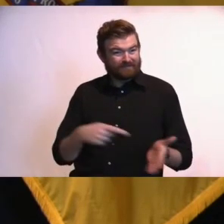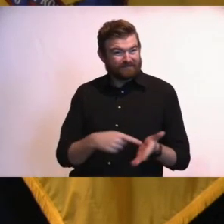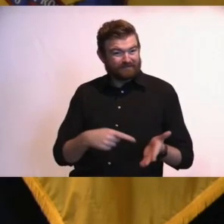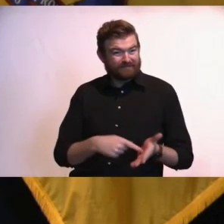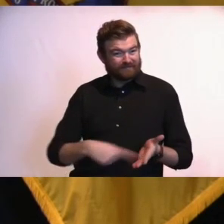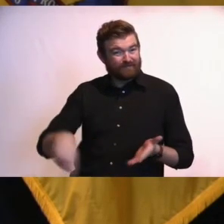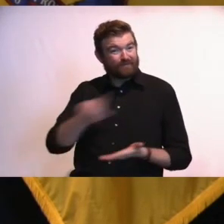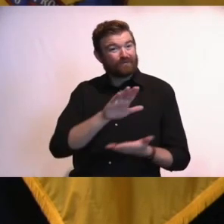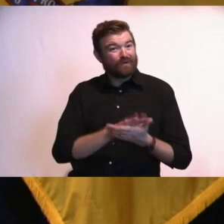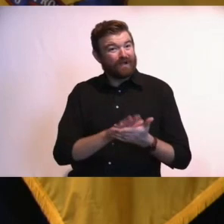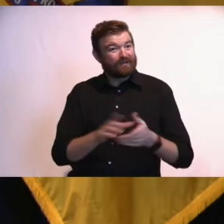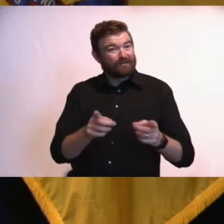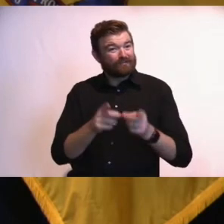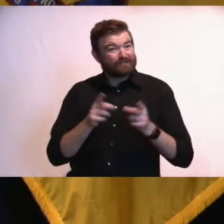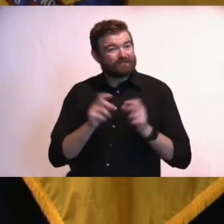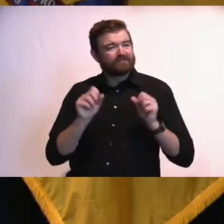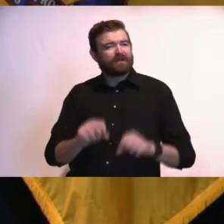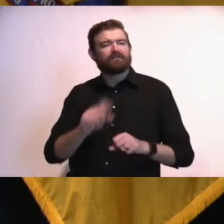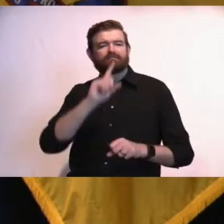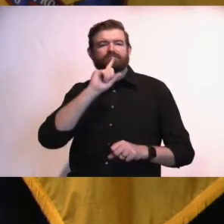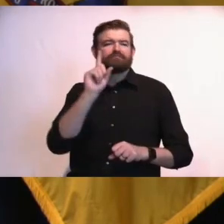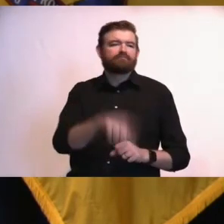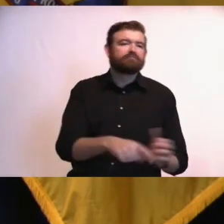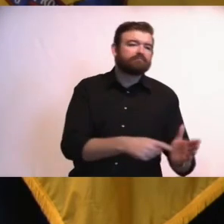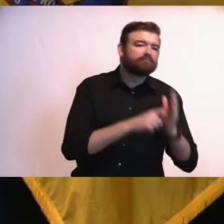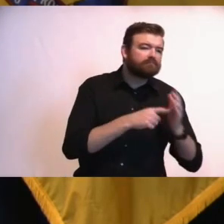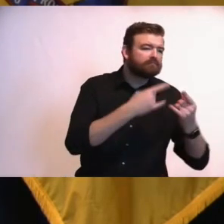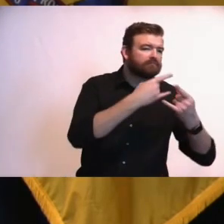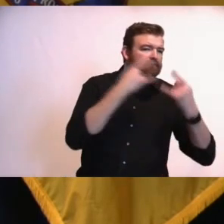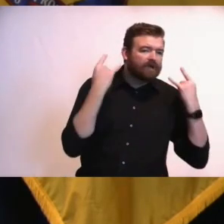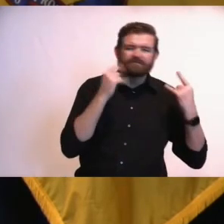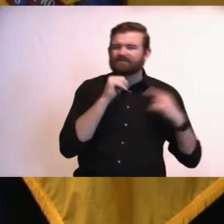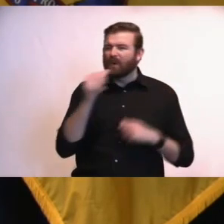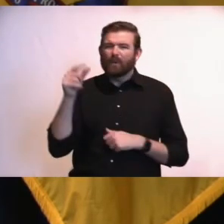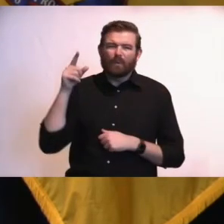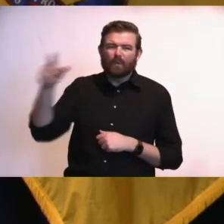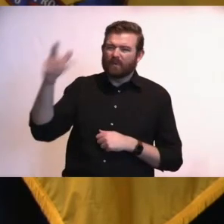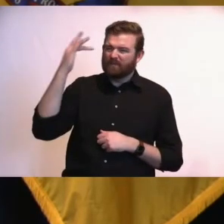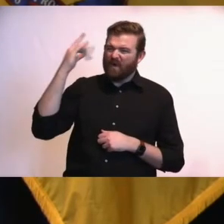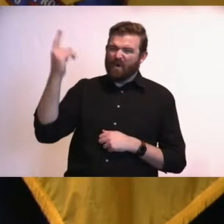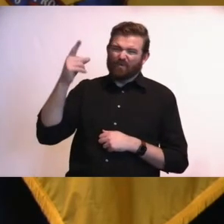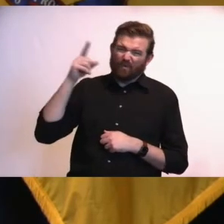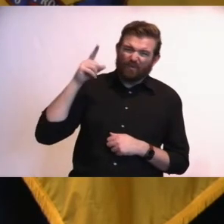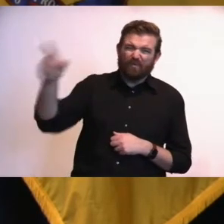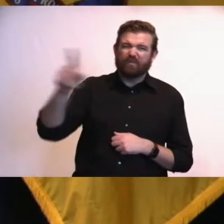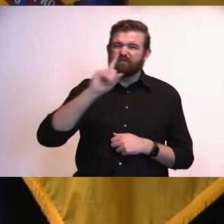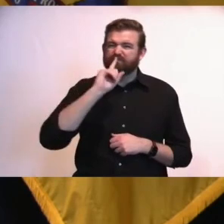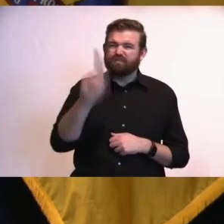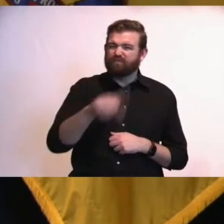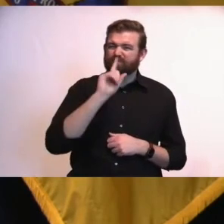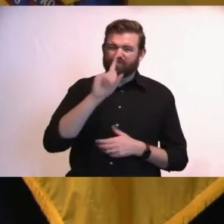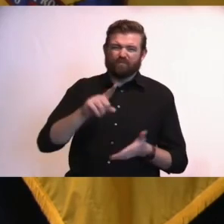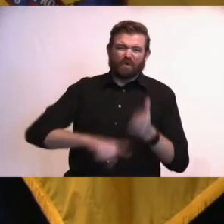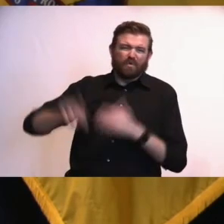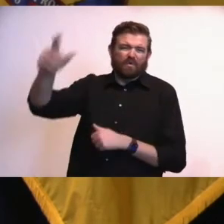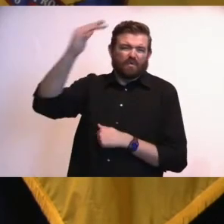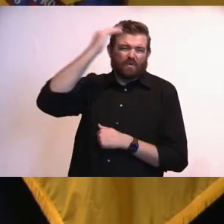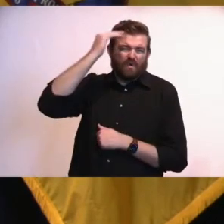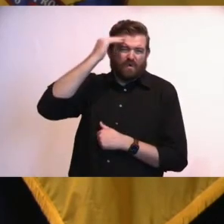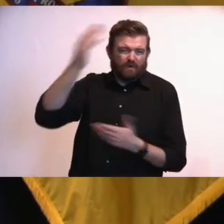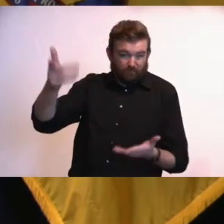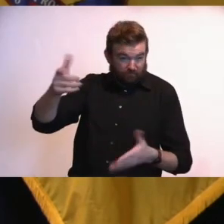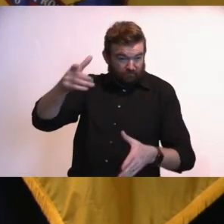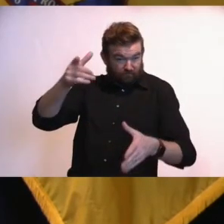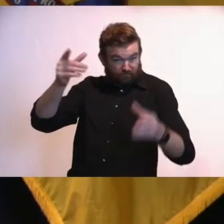from ordering mandatory indoor masking for kids. Why does it have to be you? What do you know that parents don't? I love